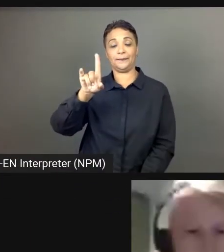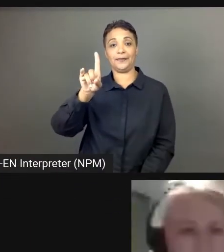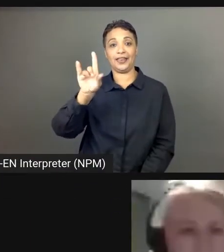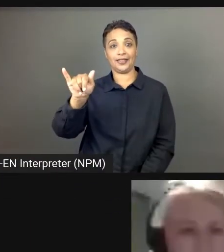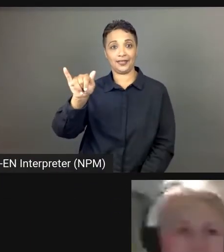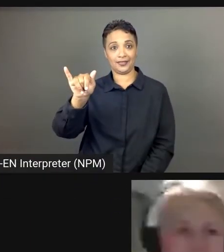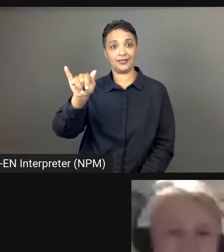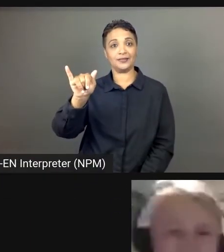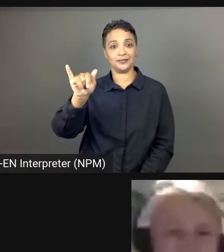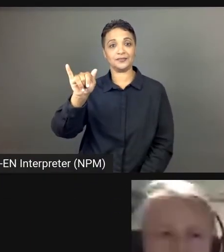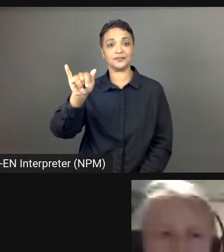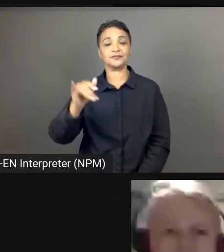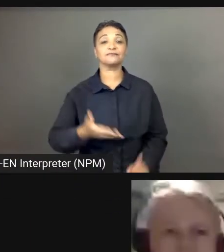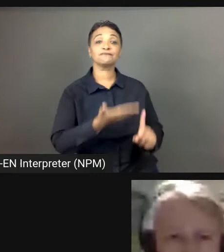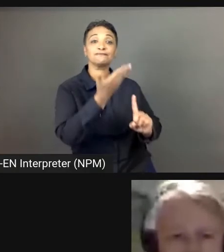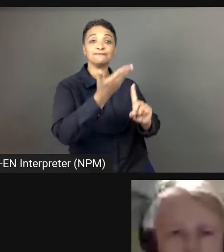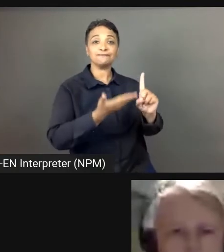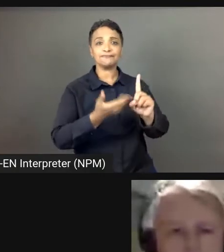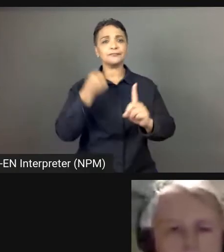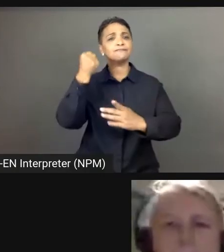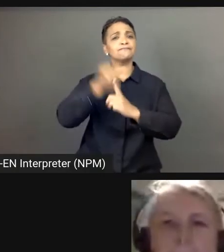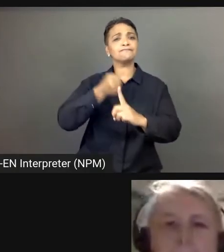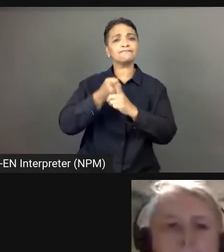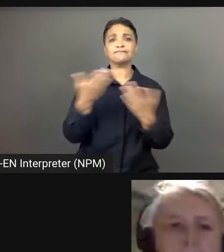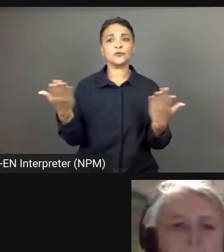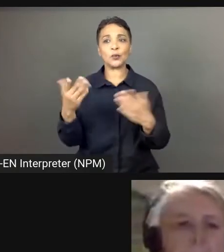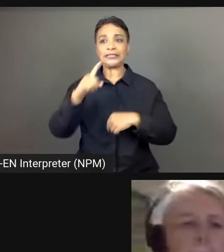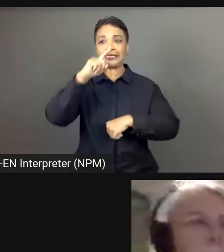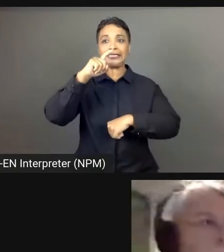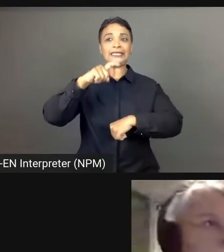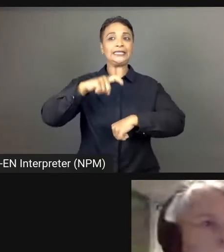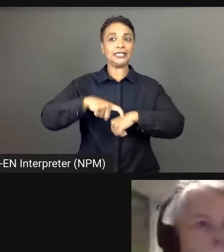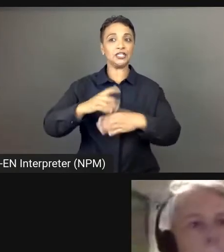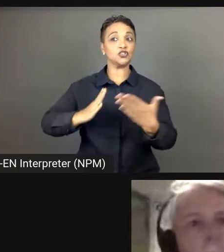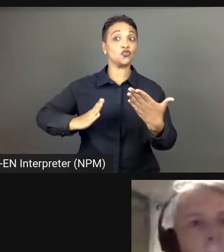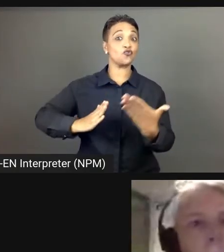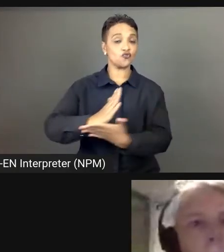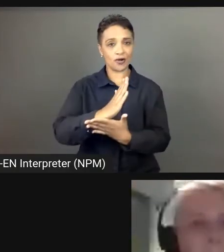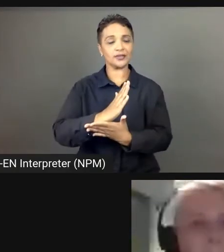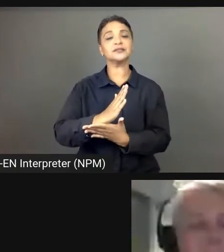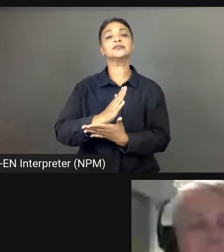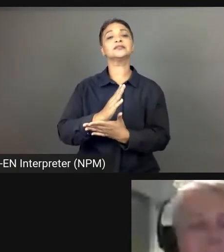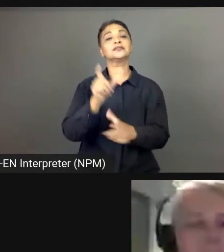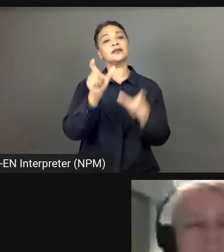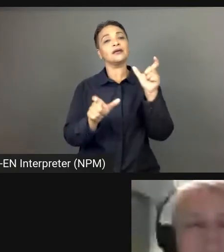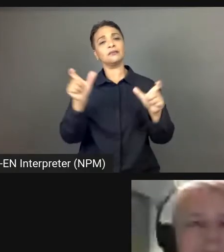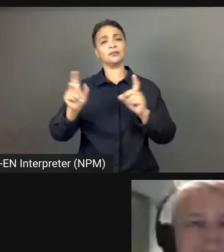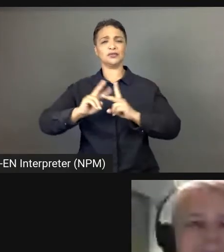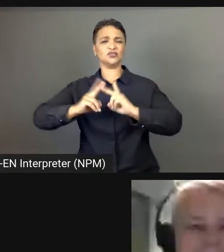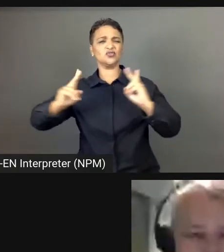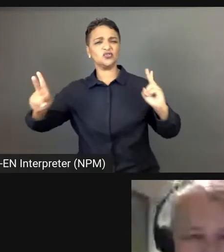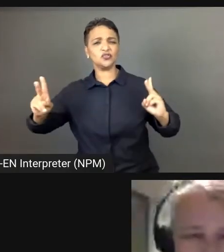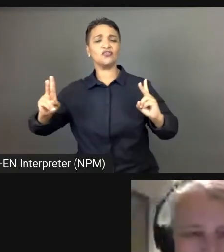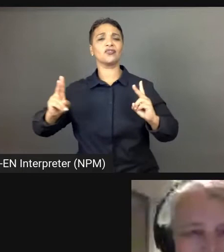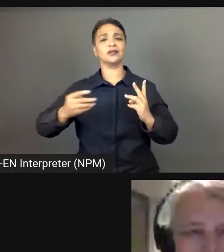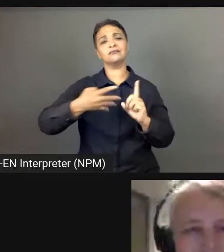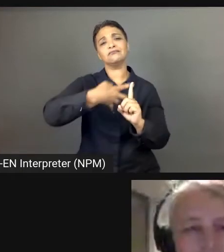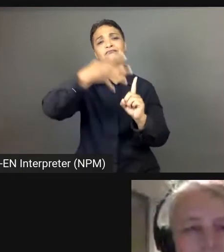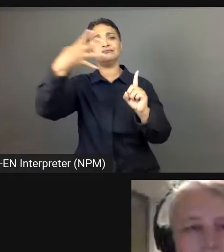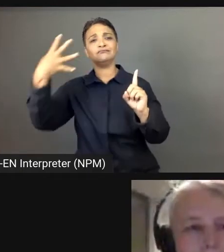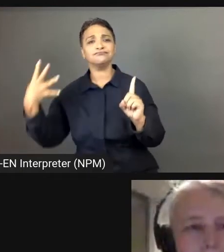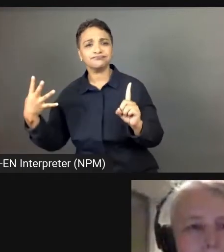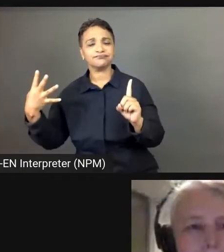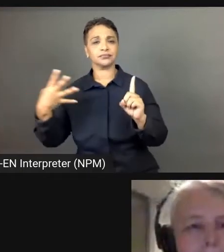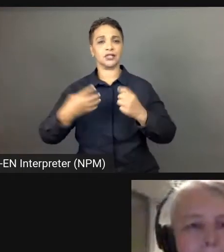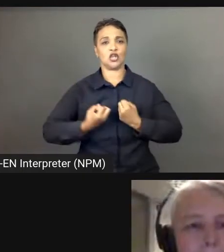Emily is an advocate for needs and rights of people of diverse sexual orientation, gender identity and